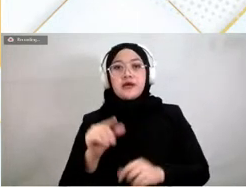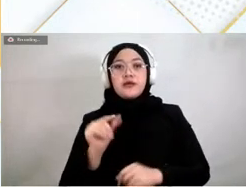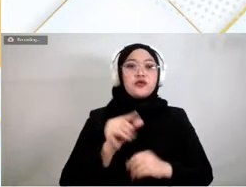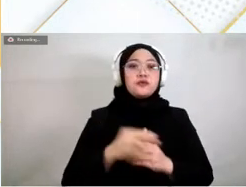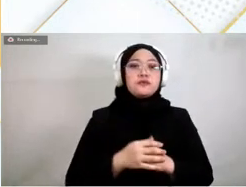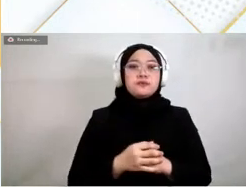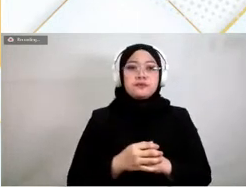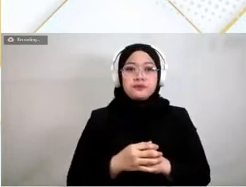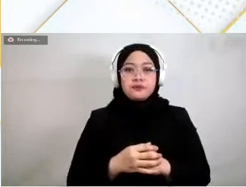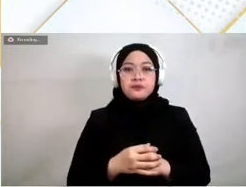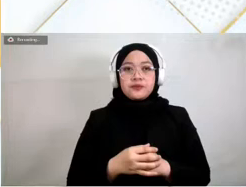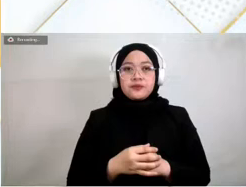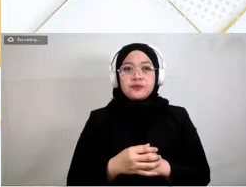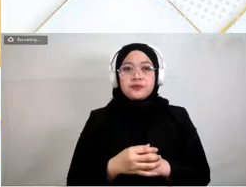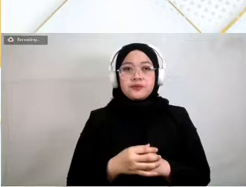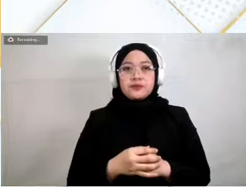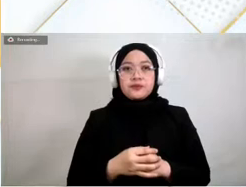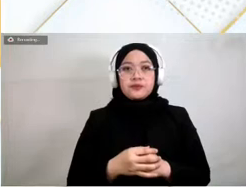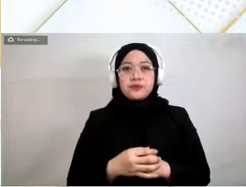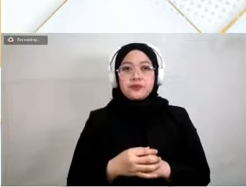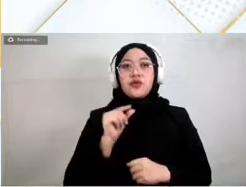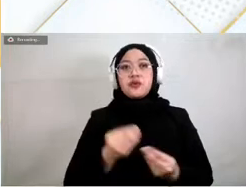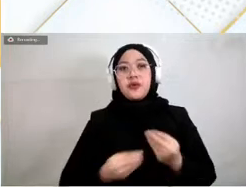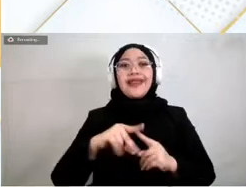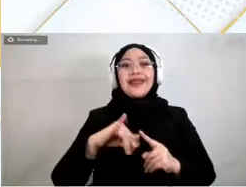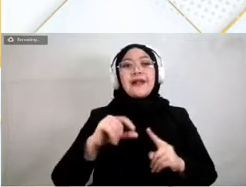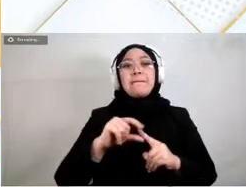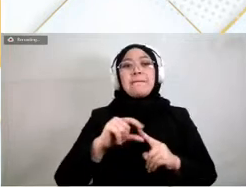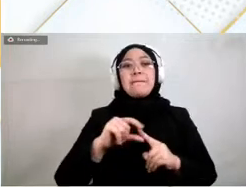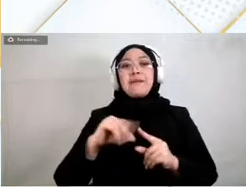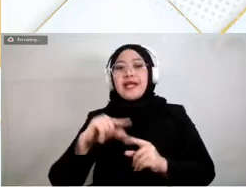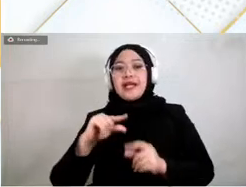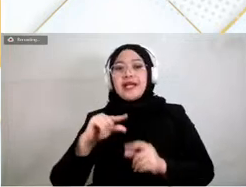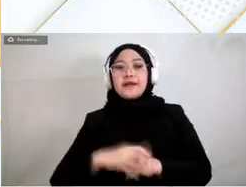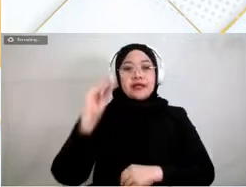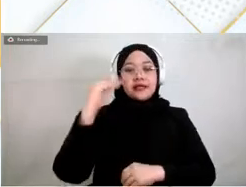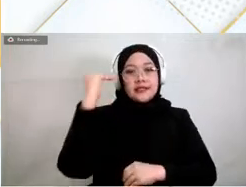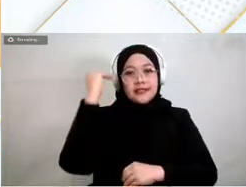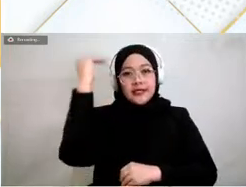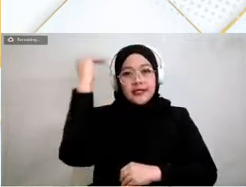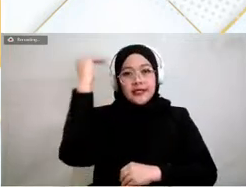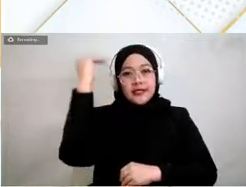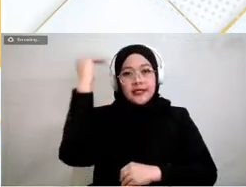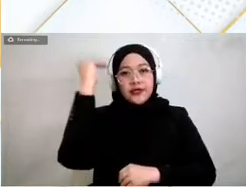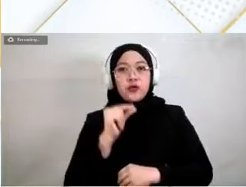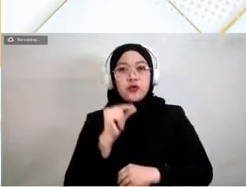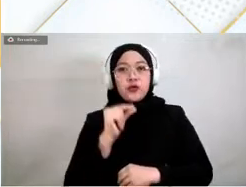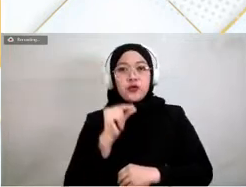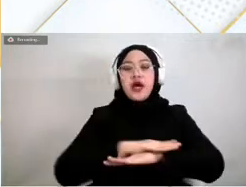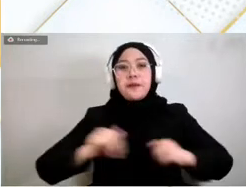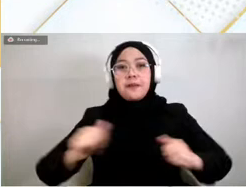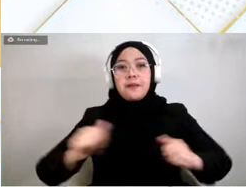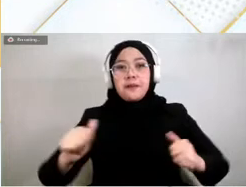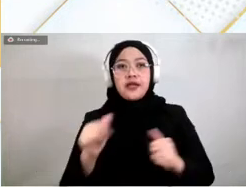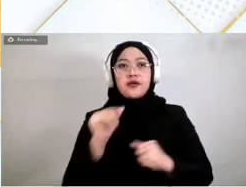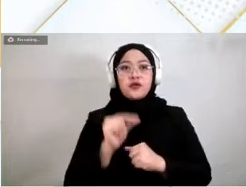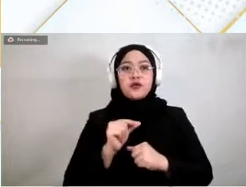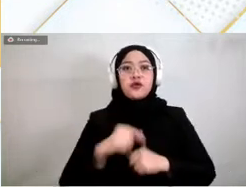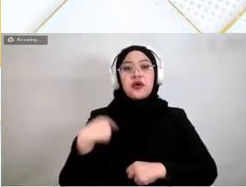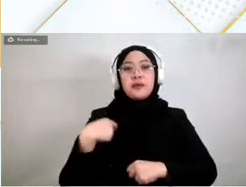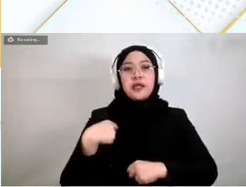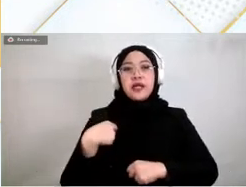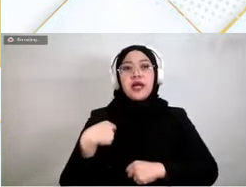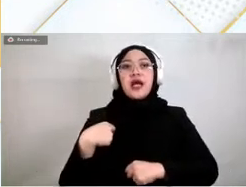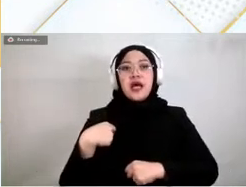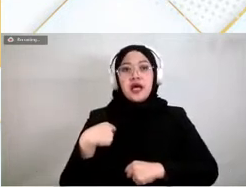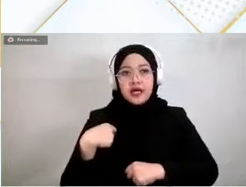His Excellency Ambassador Tritariat, Senior Advisor on Political, Legal, and Security Affairs to the Minister of